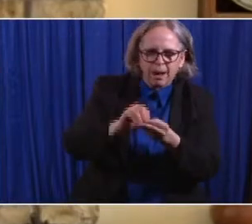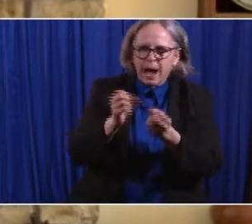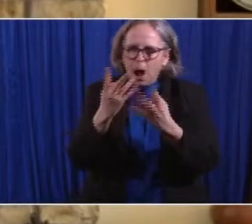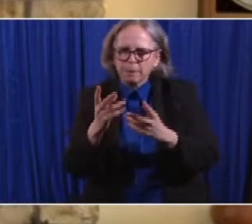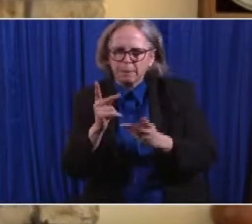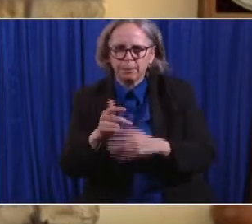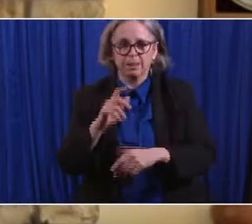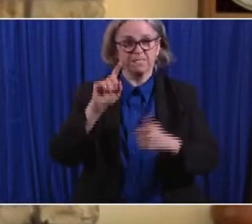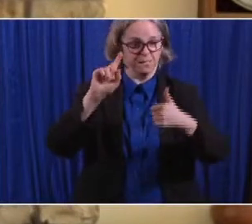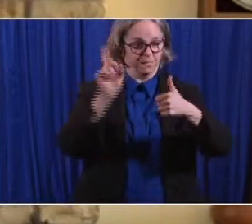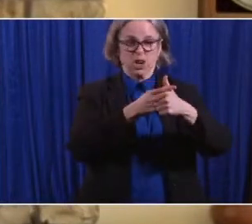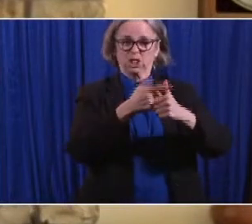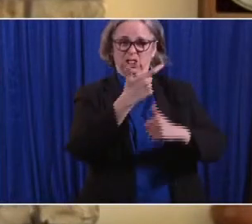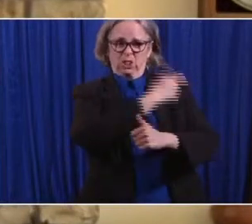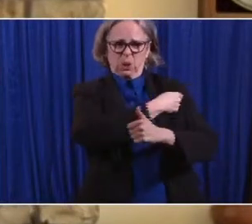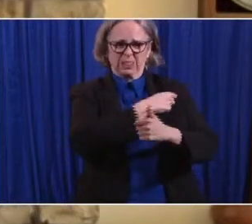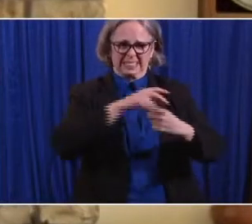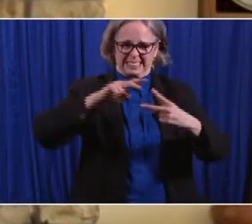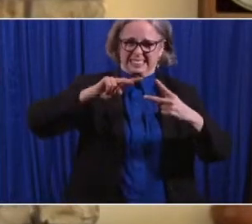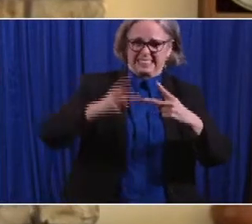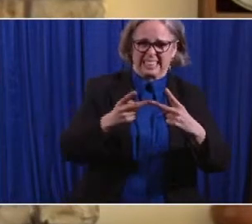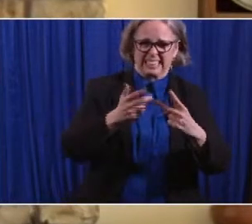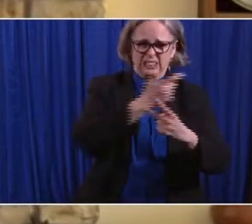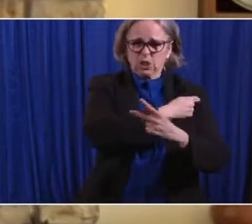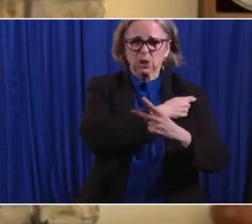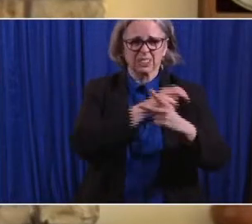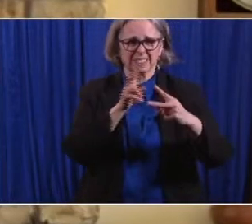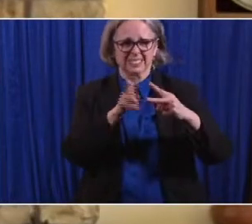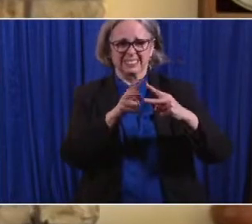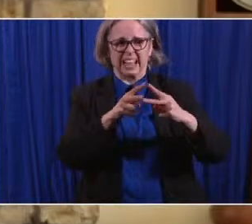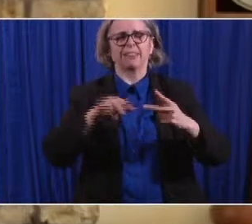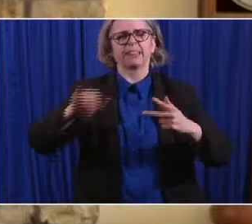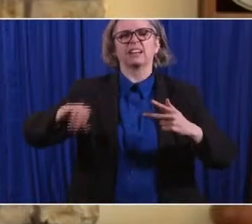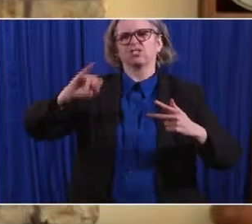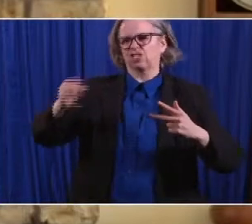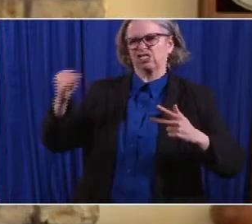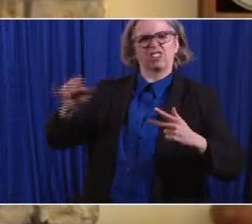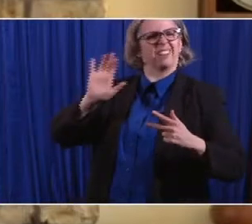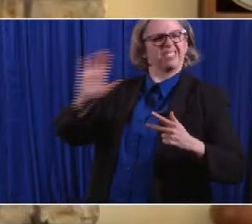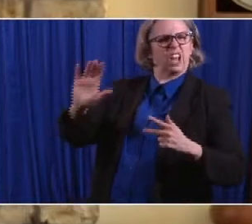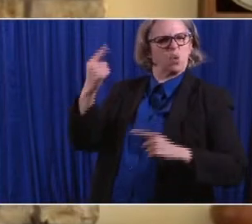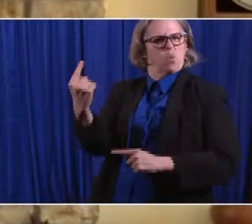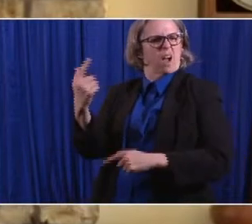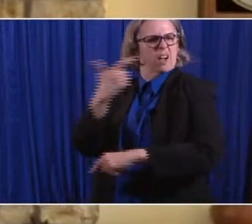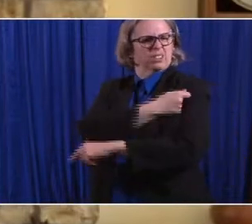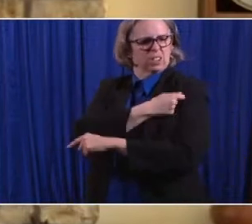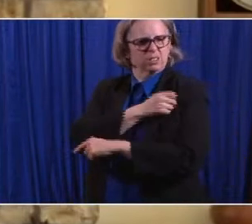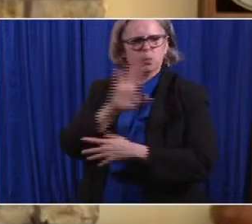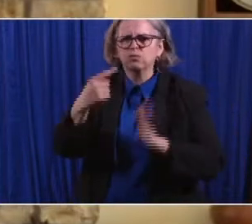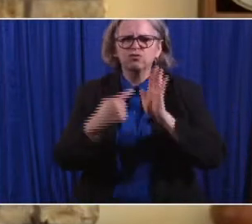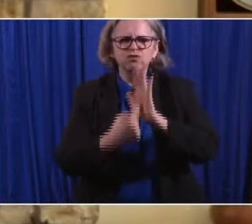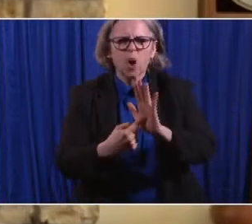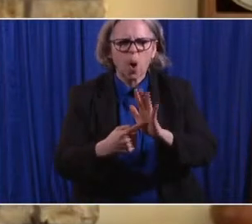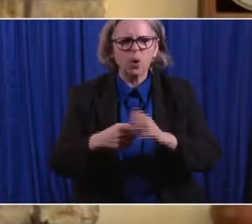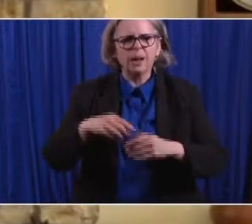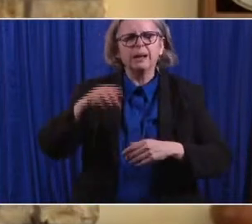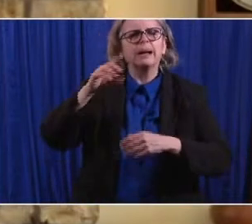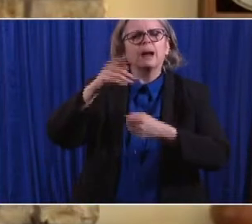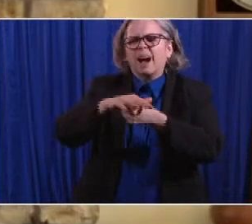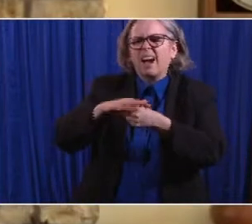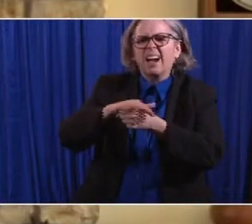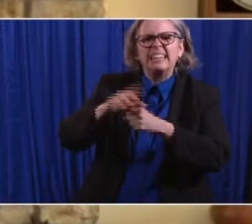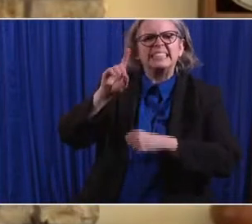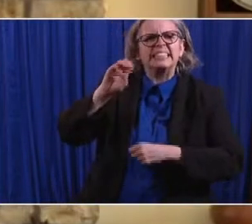We report them separately. We report the demographics separately, and you'll see when we come out,